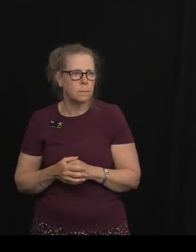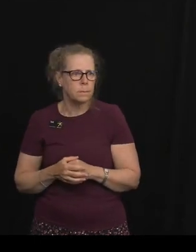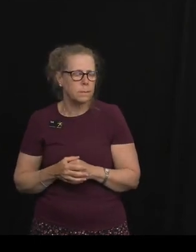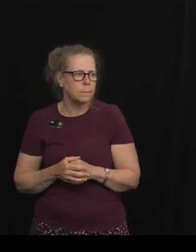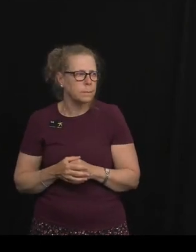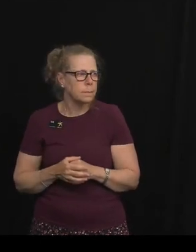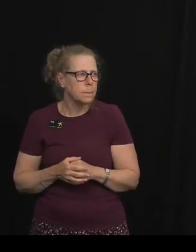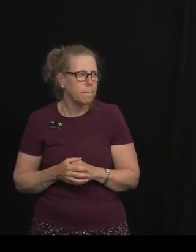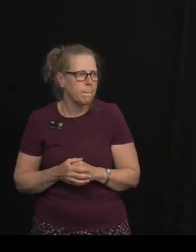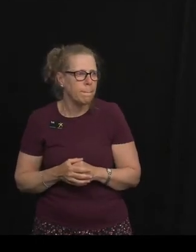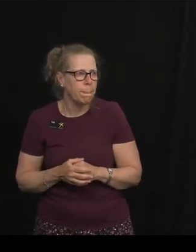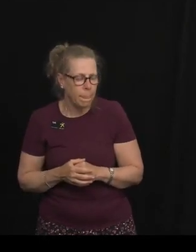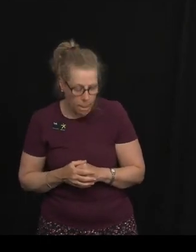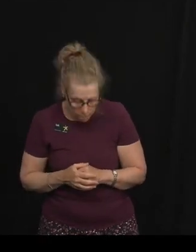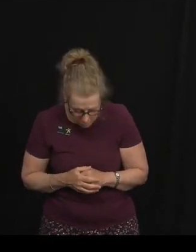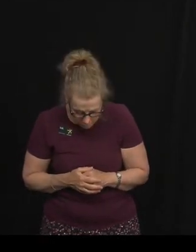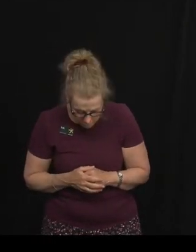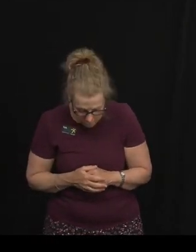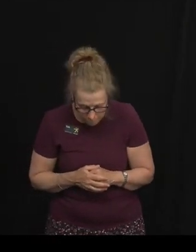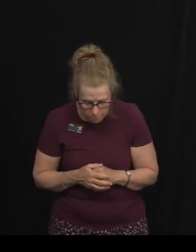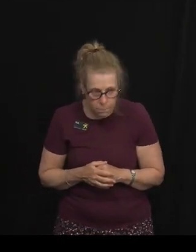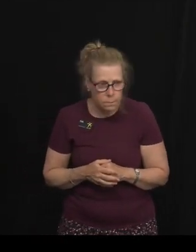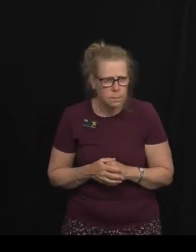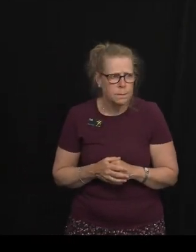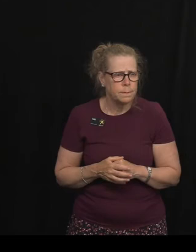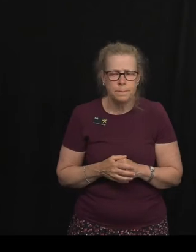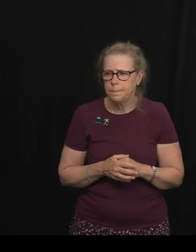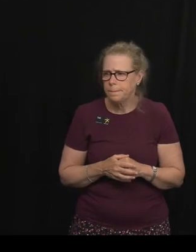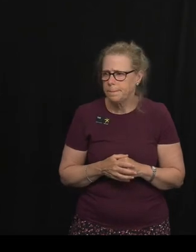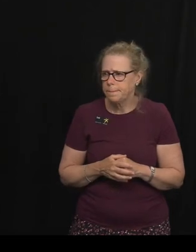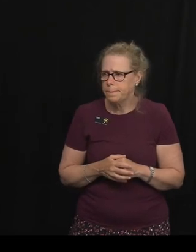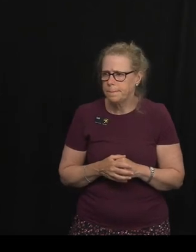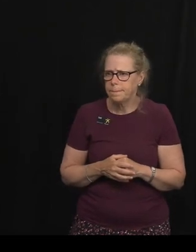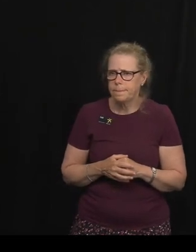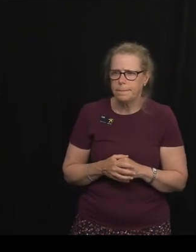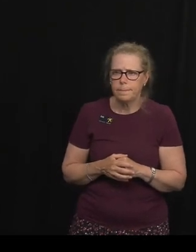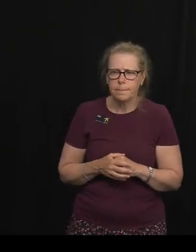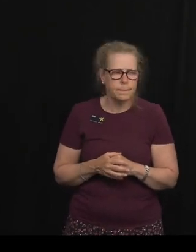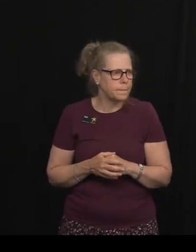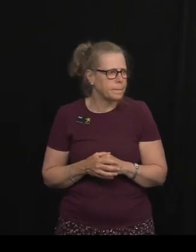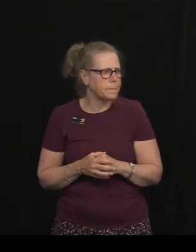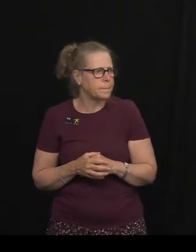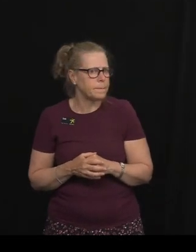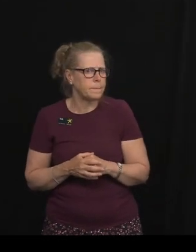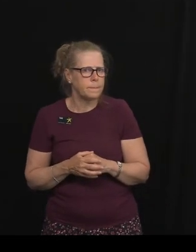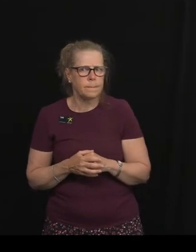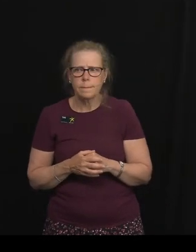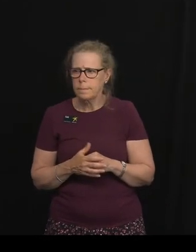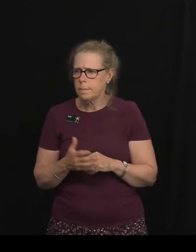Yes, but let me give someone else the word, Stefan, before I go over to you. Yes, sir.